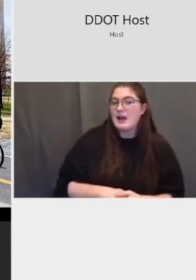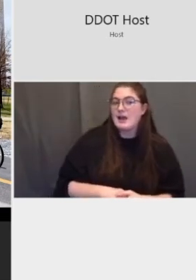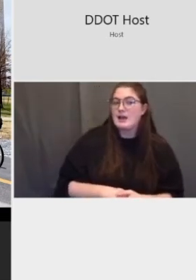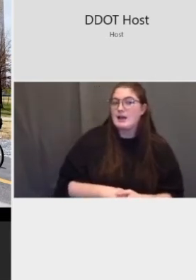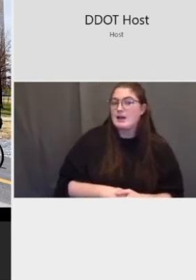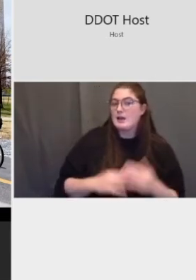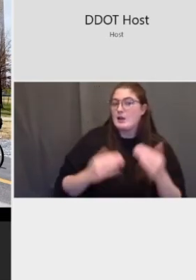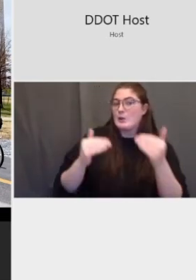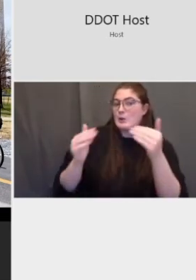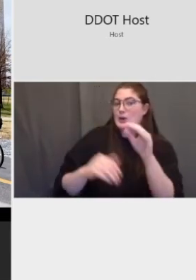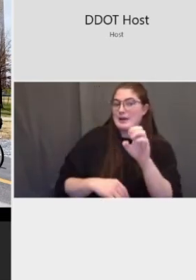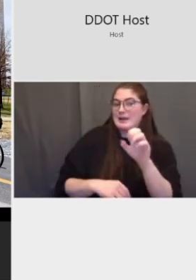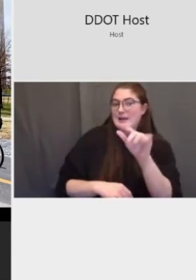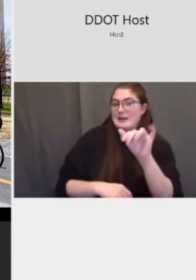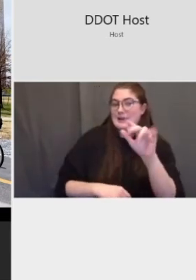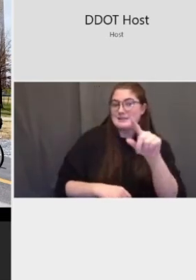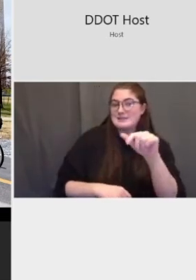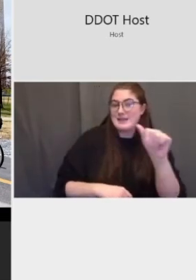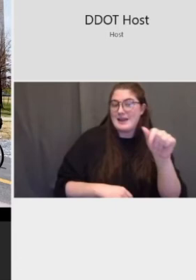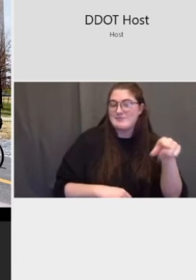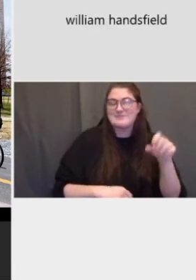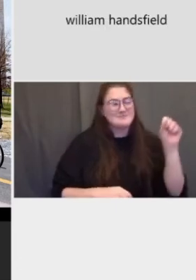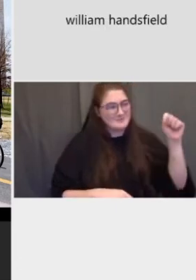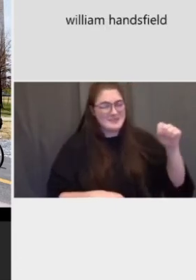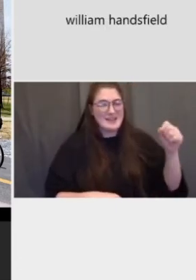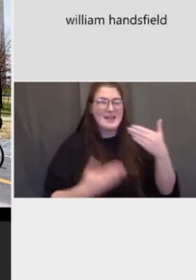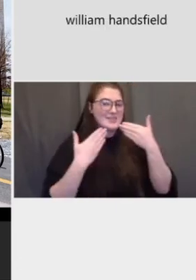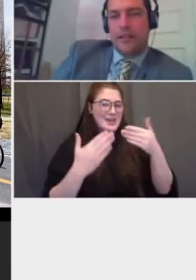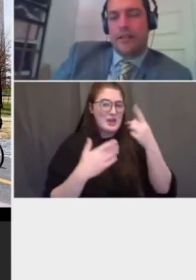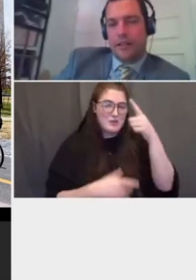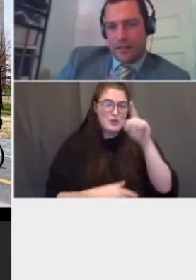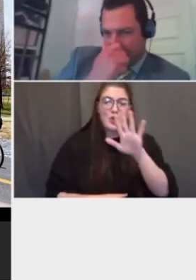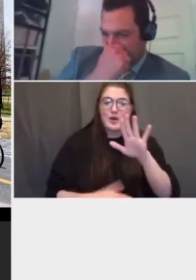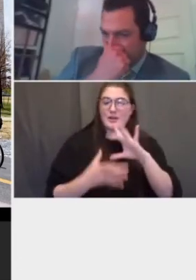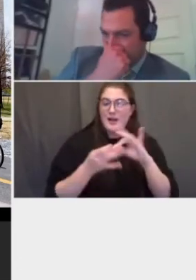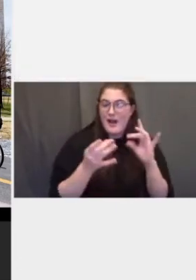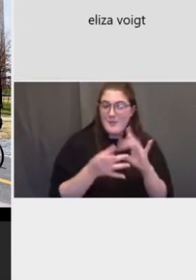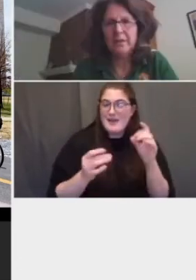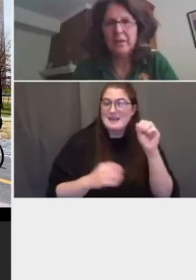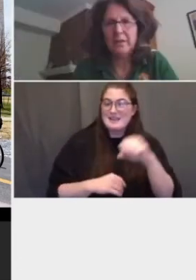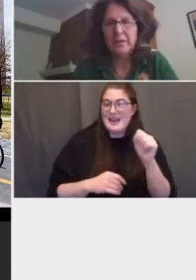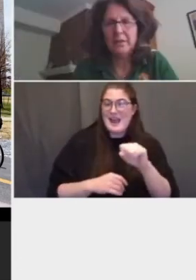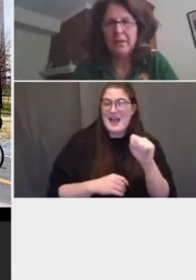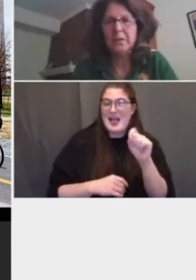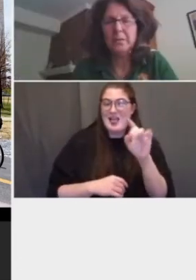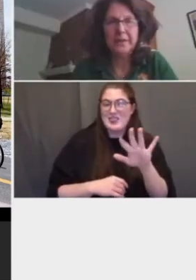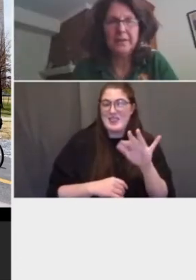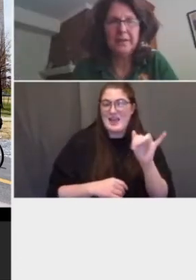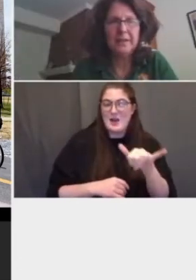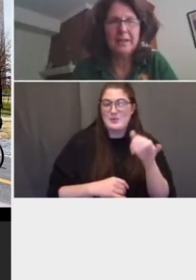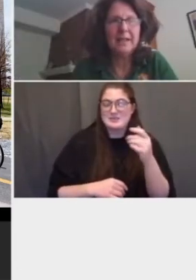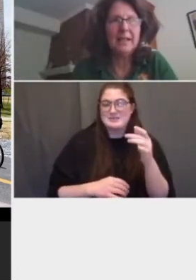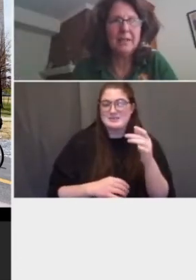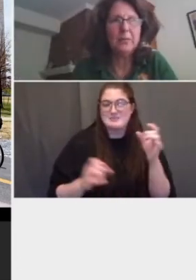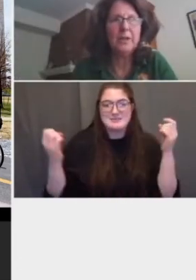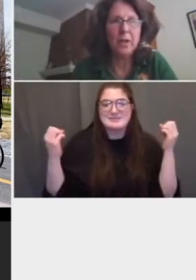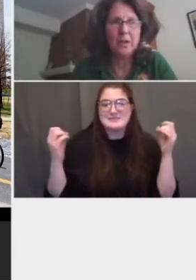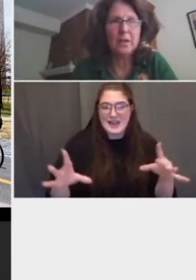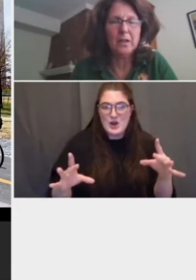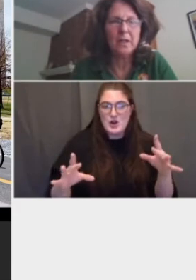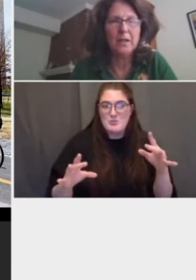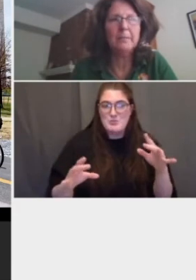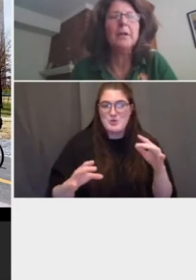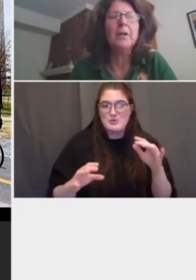Go ahead, Eliza. Yeah, well, thank you for your comment. Yes, that was just a terrible incident, and